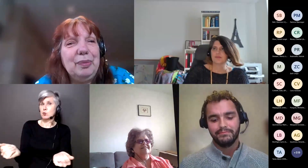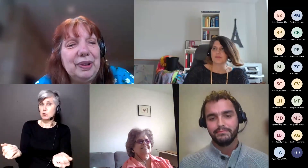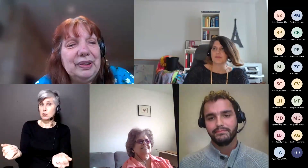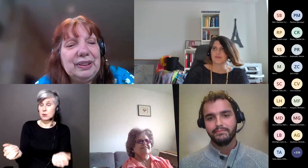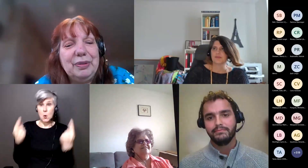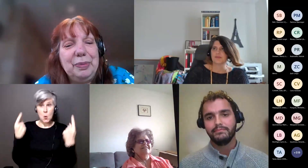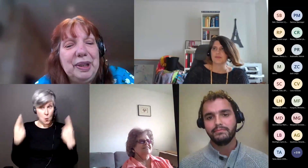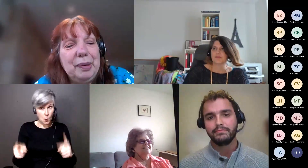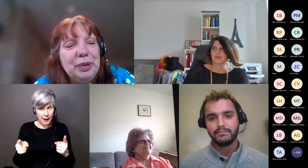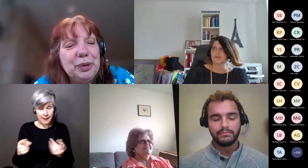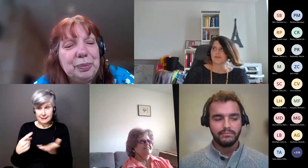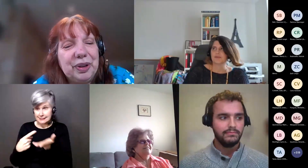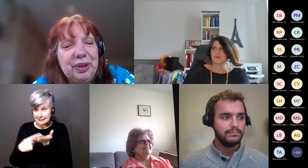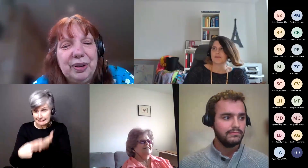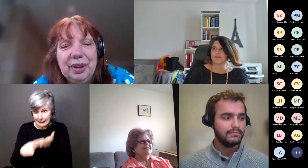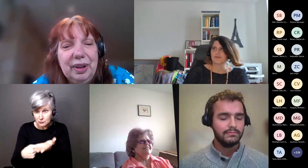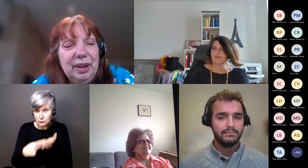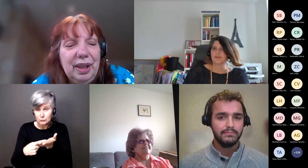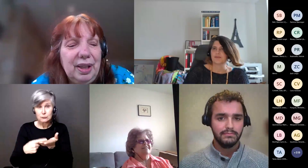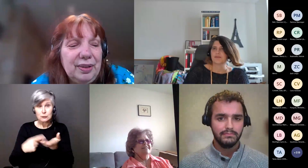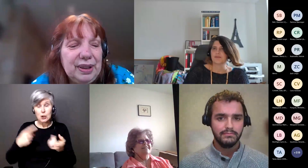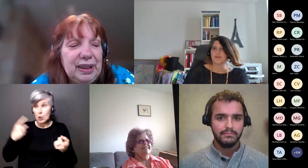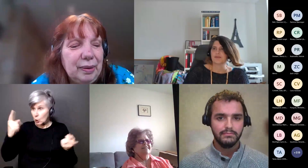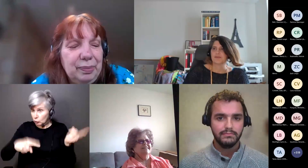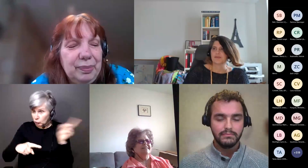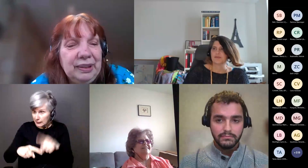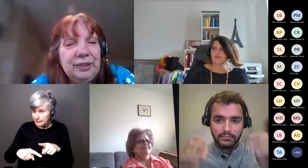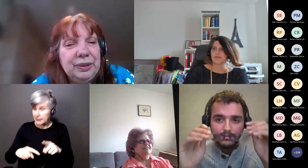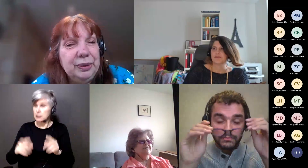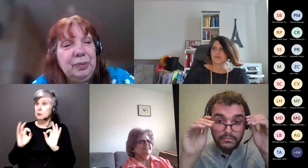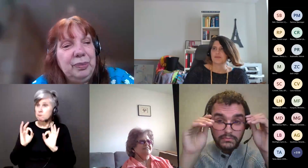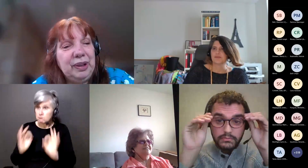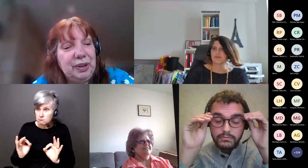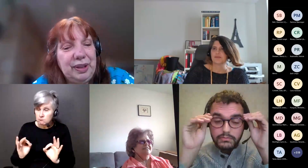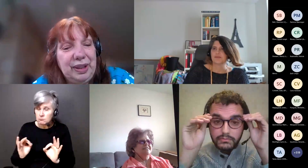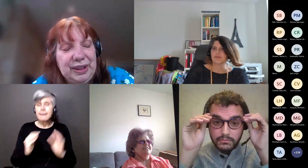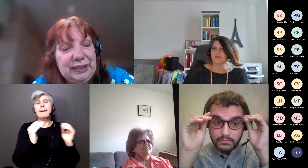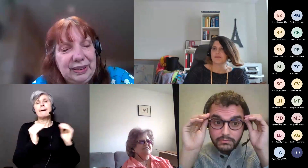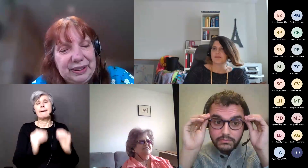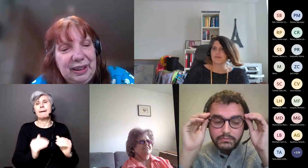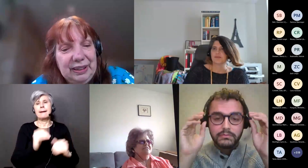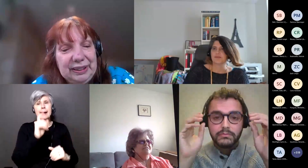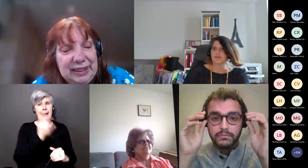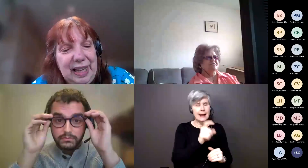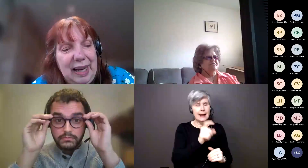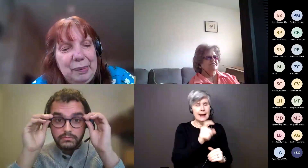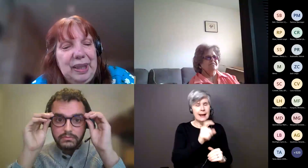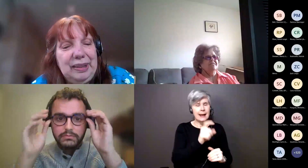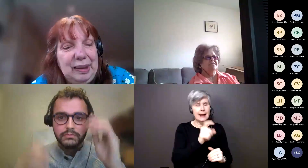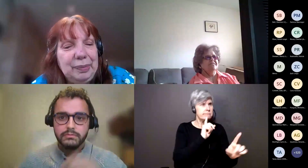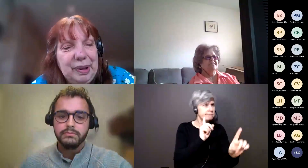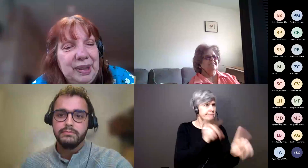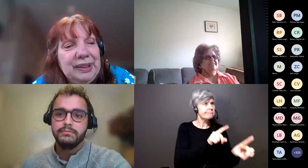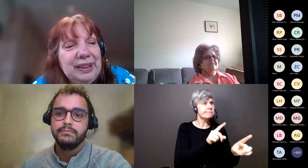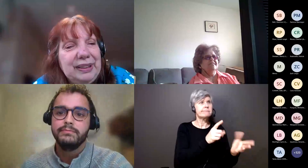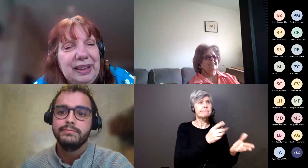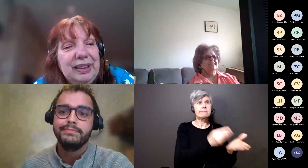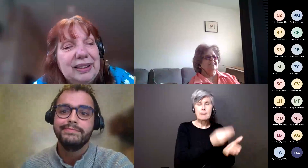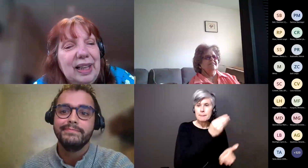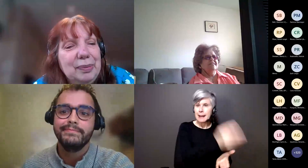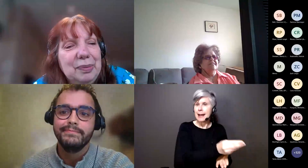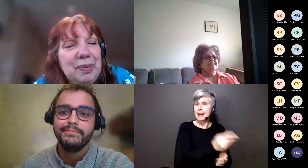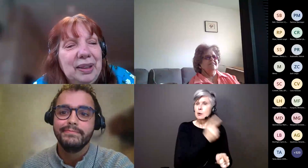the importance of being able to procure the equipment, to make sure that things are set up and